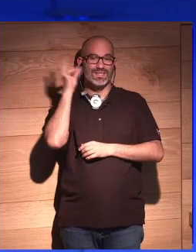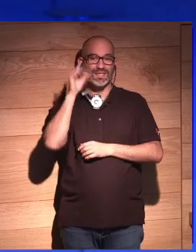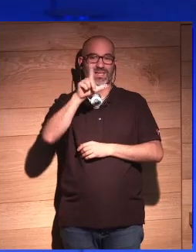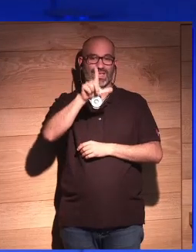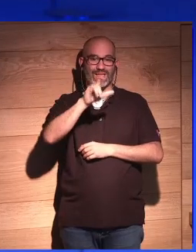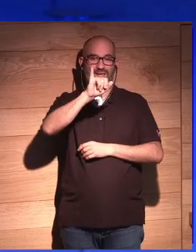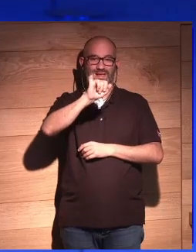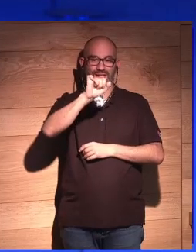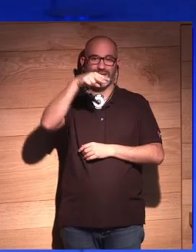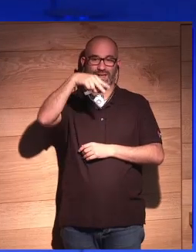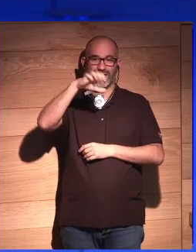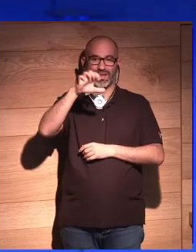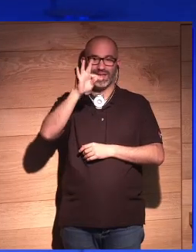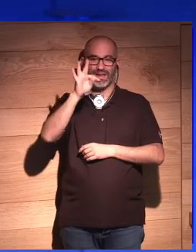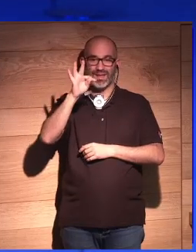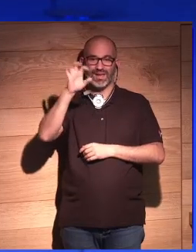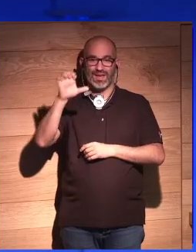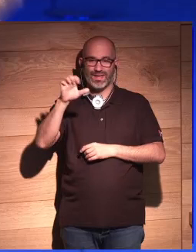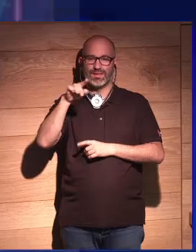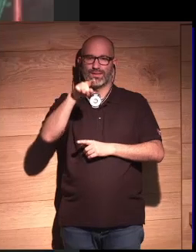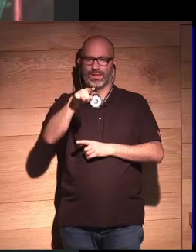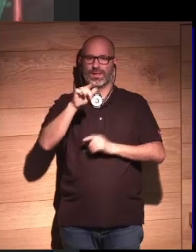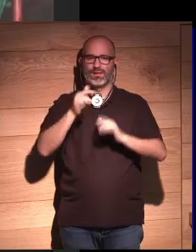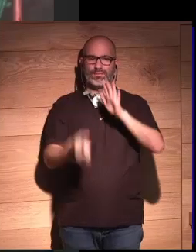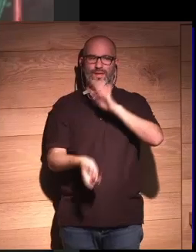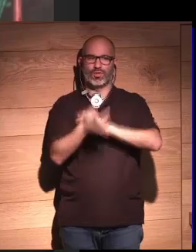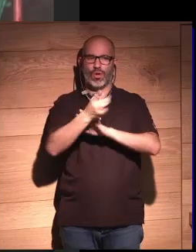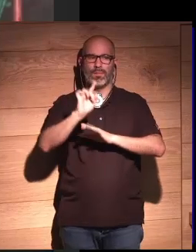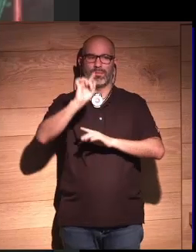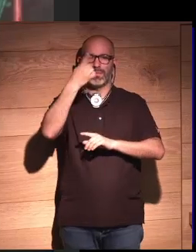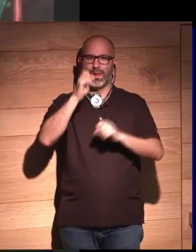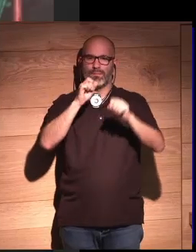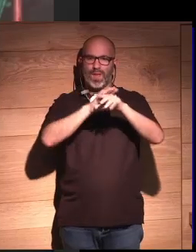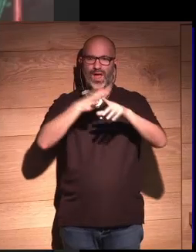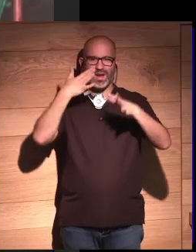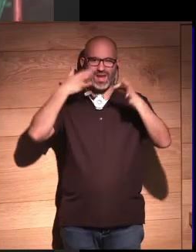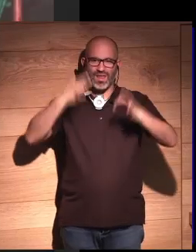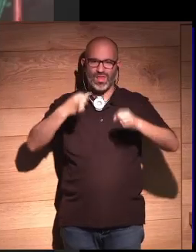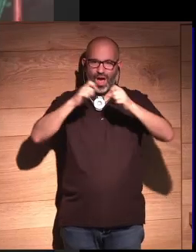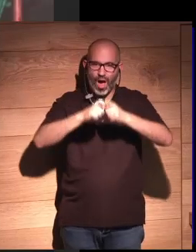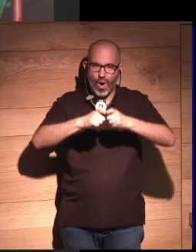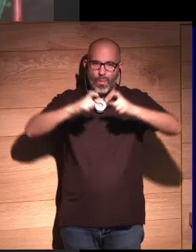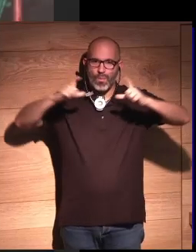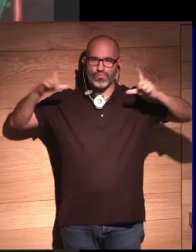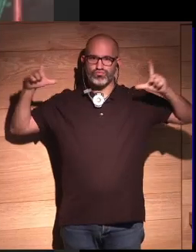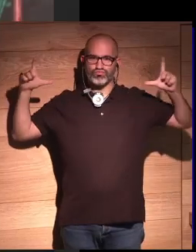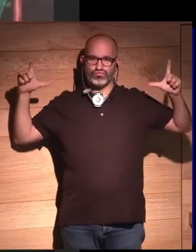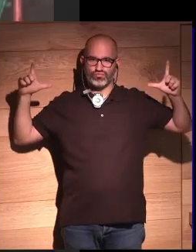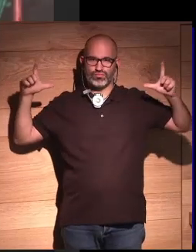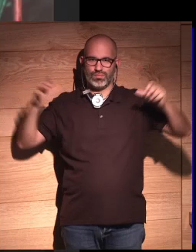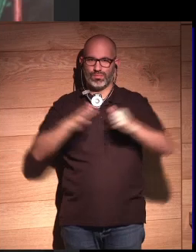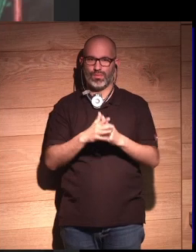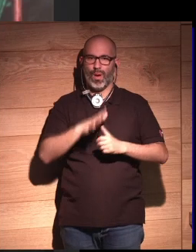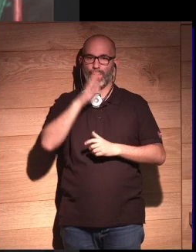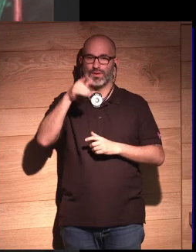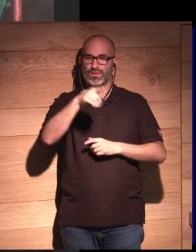piece that we showed at the festival. This is a dome film project to commemorate the first time. It's called Coral, Rekindling